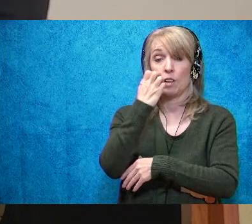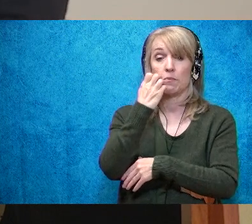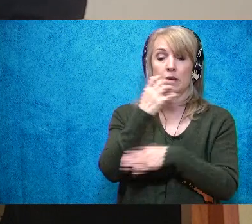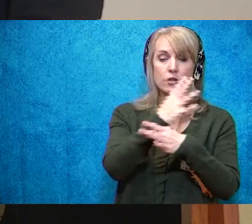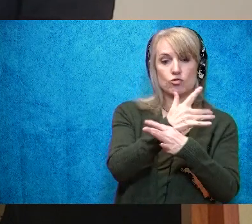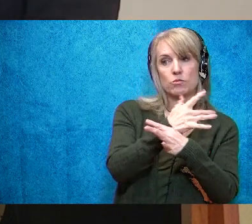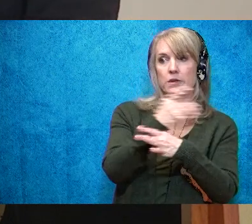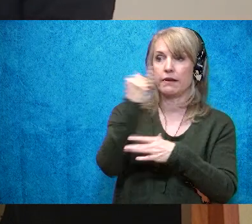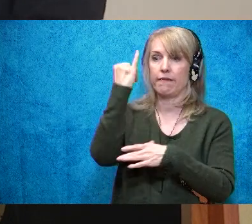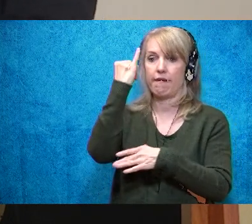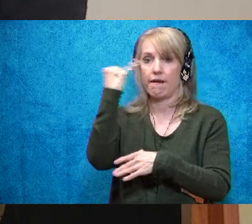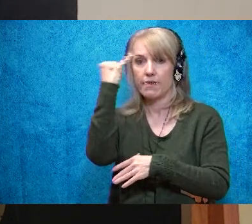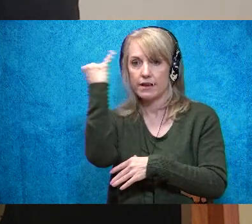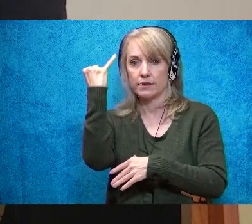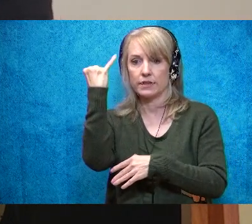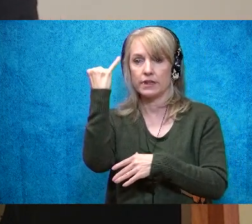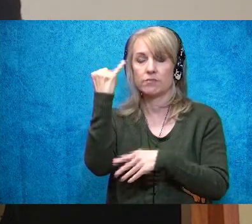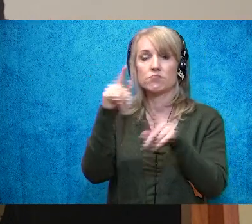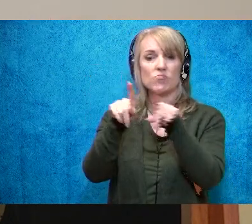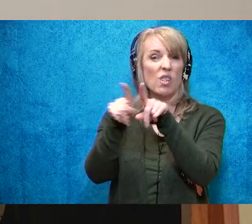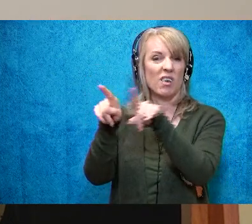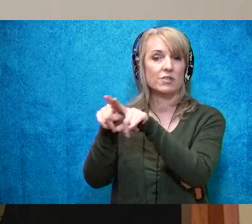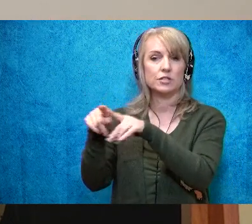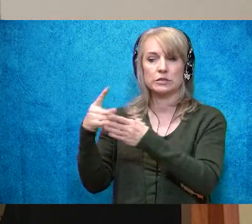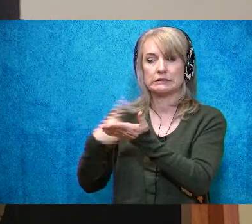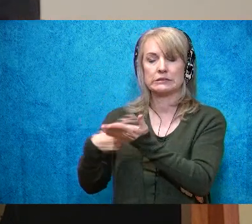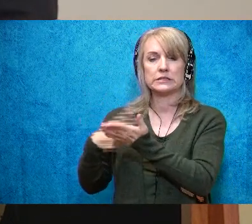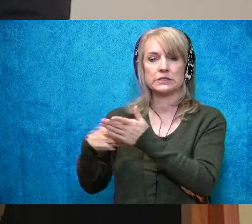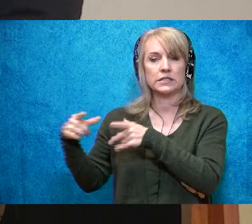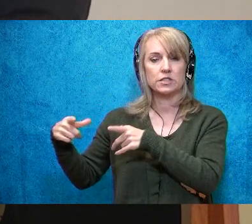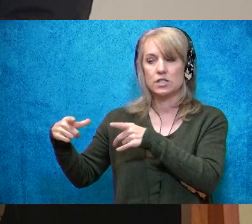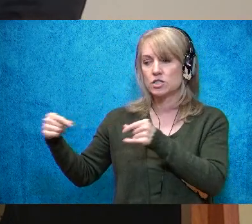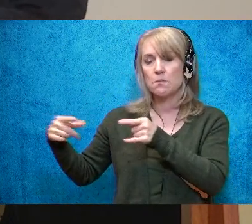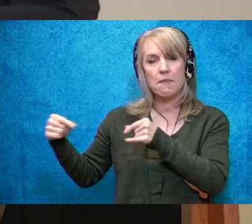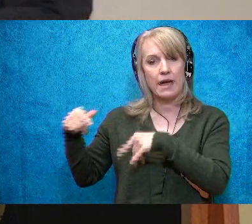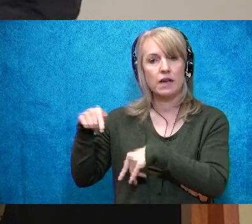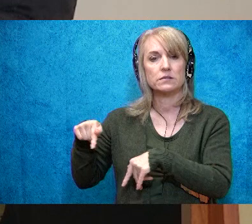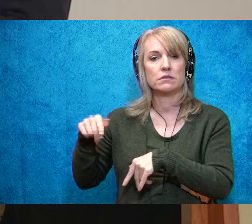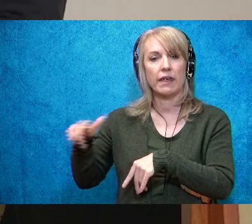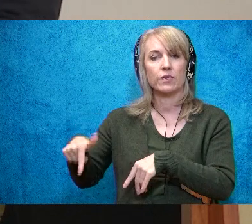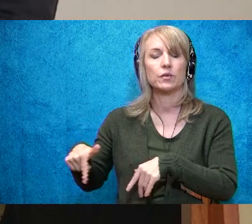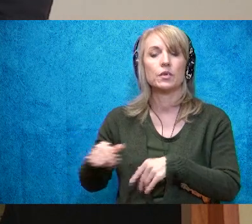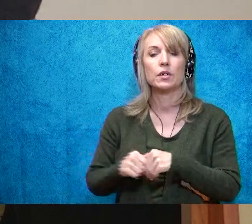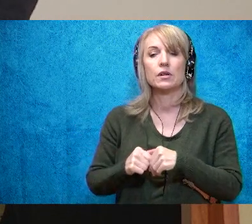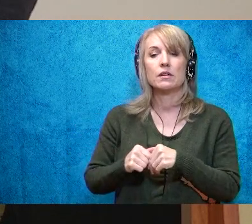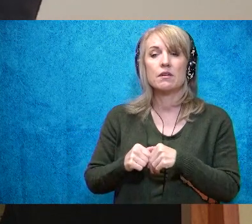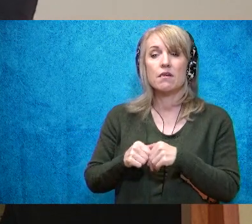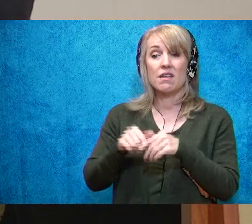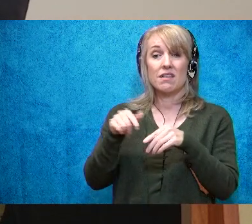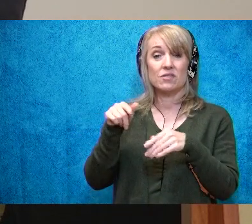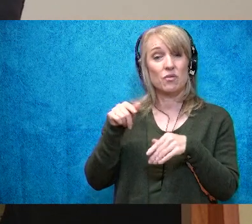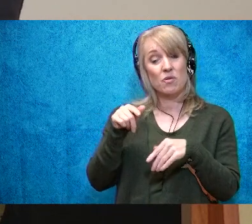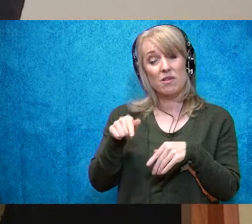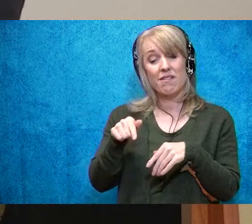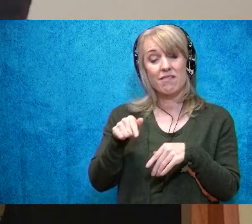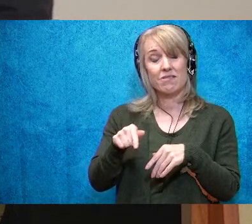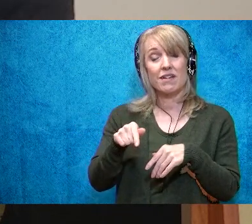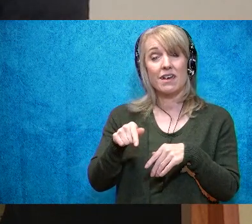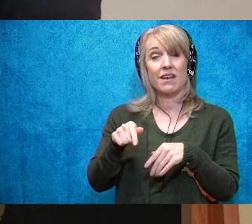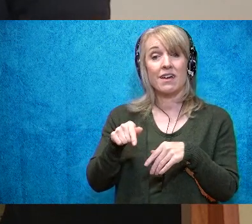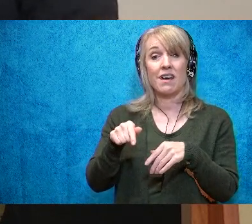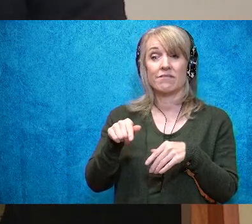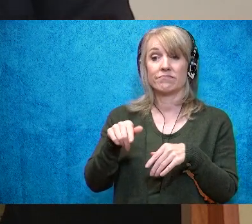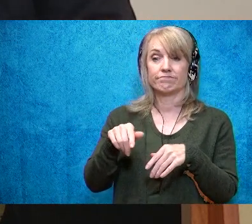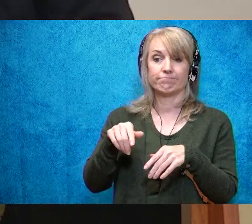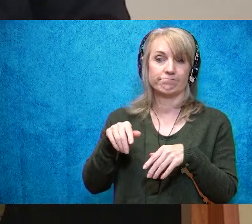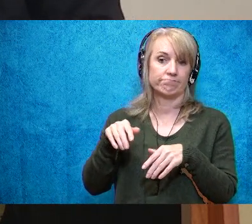about Japan in a second, who's another member of the Axis powers. But they've invaded most of Europe. They've taken over most of Europe. In fact, they've